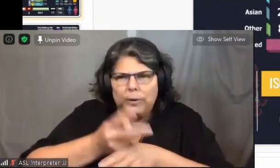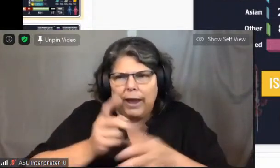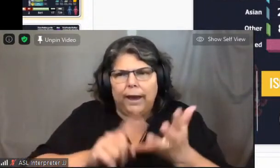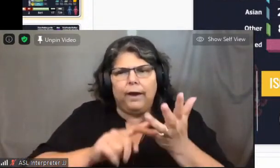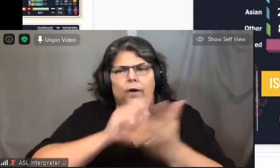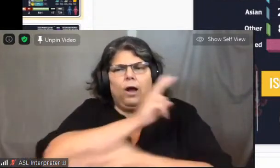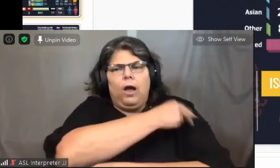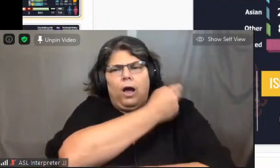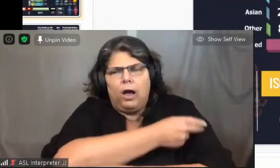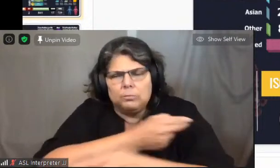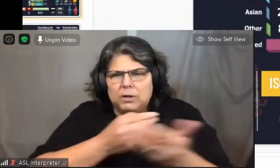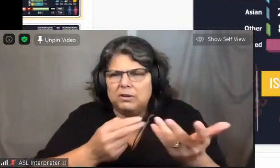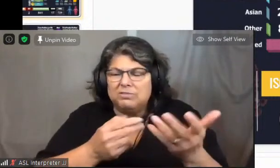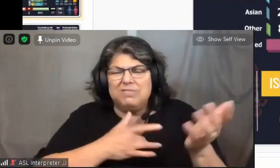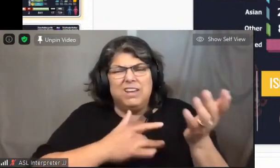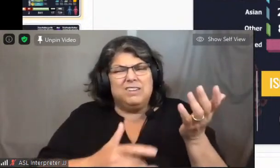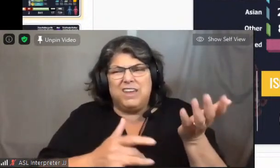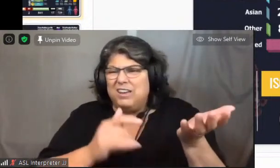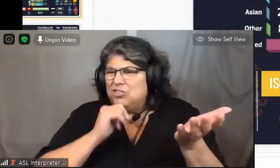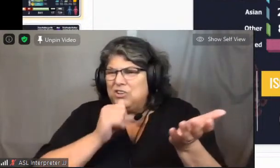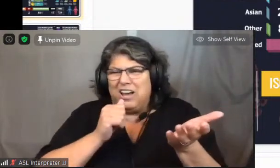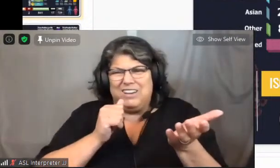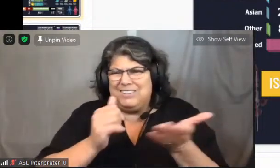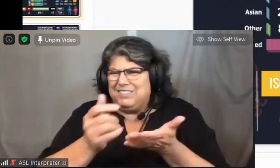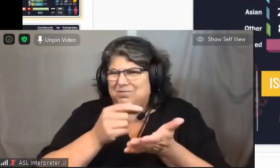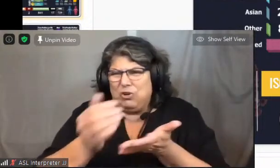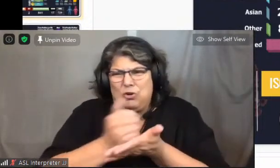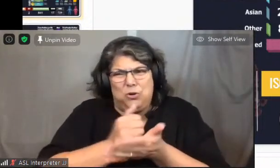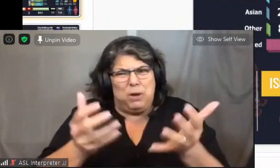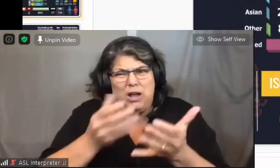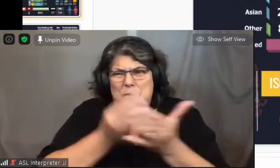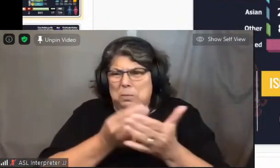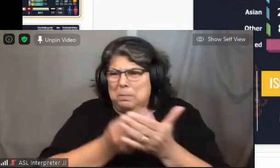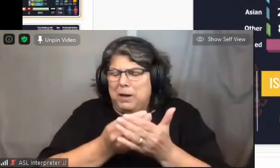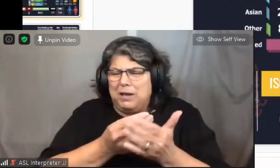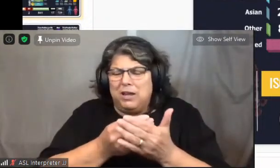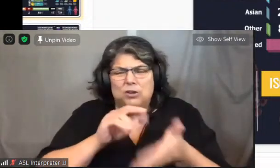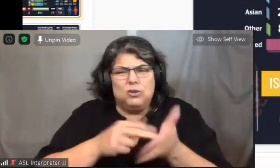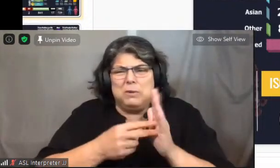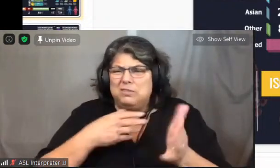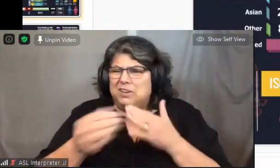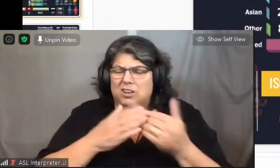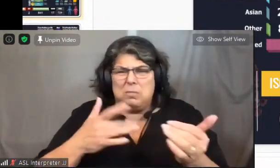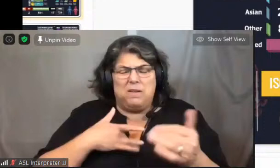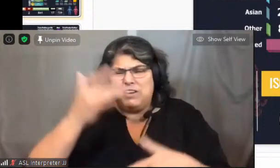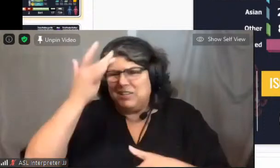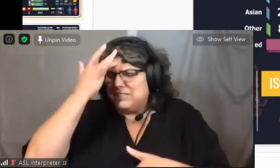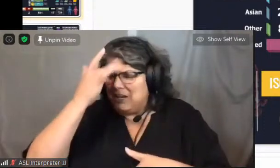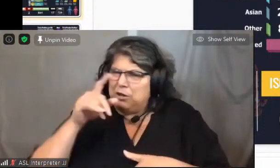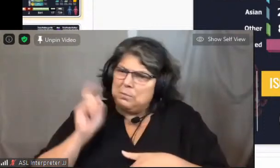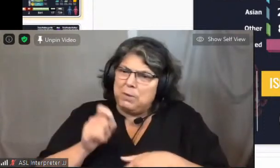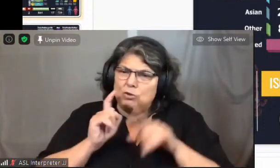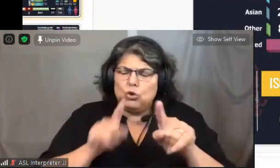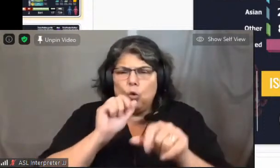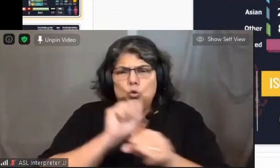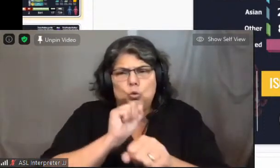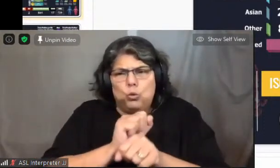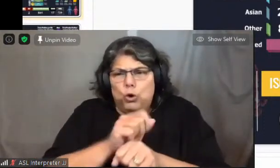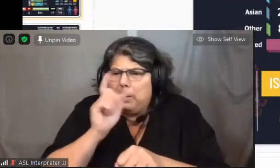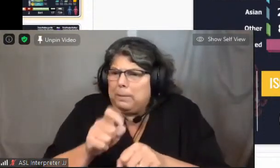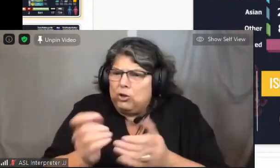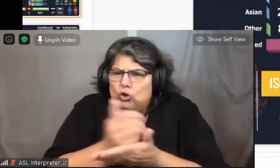traditionally underpaid and can't afford to take a day off even if they feel slightly ill. And so COVID has really laid bare